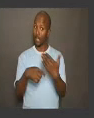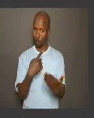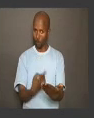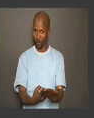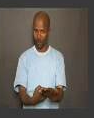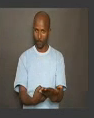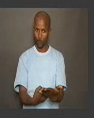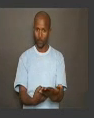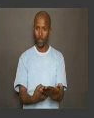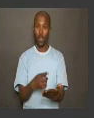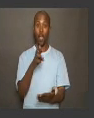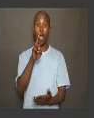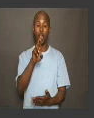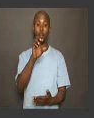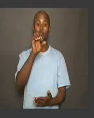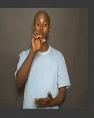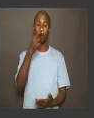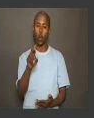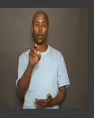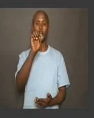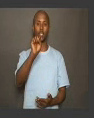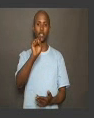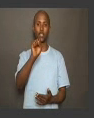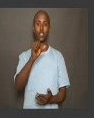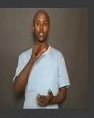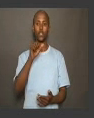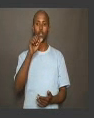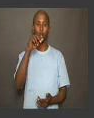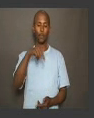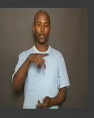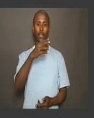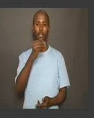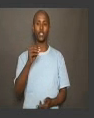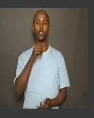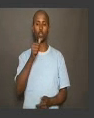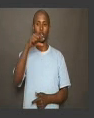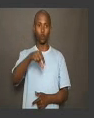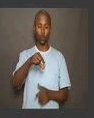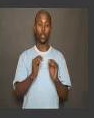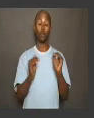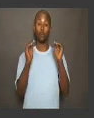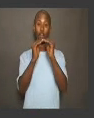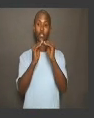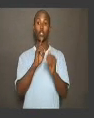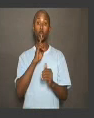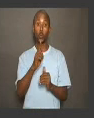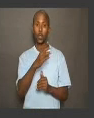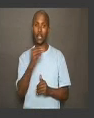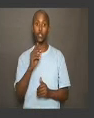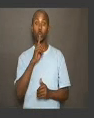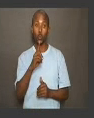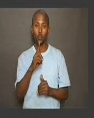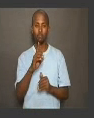Therefore, R or S and P and not Q is equivalent to true and